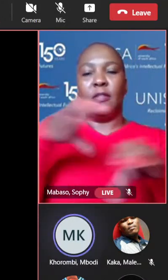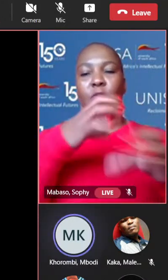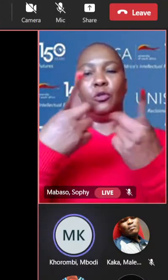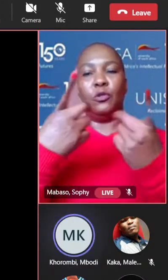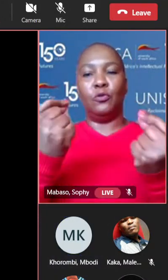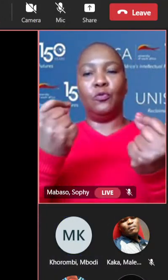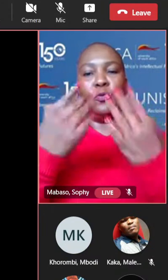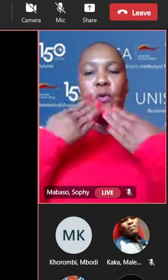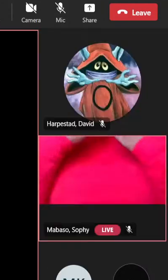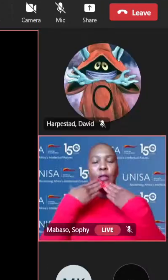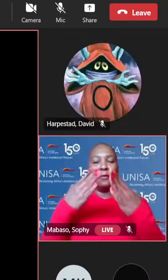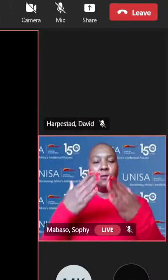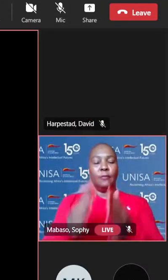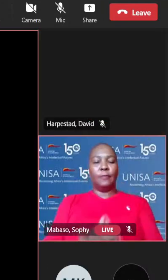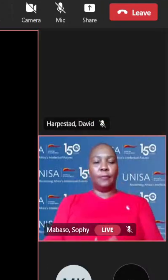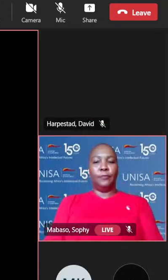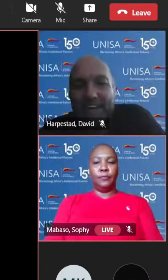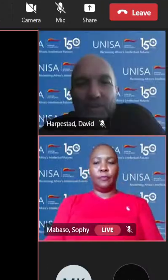much, colleagues.